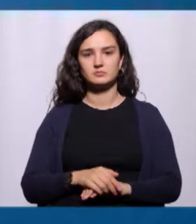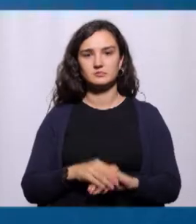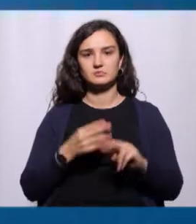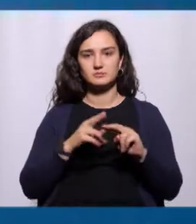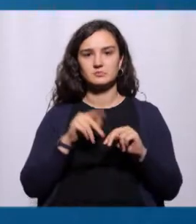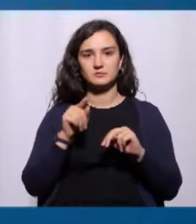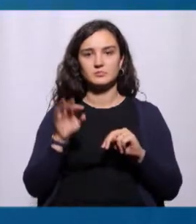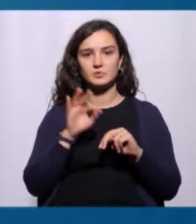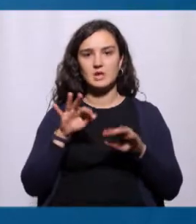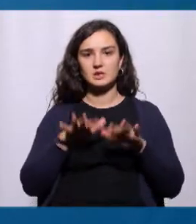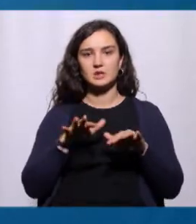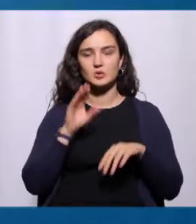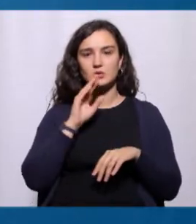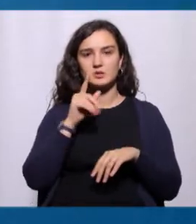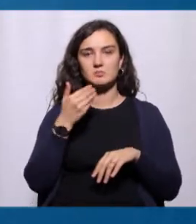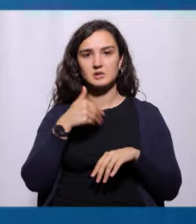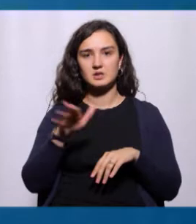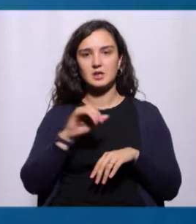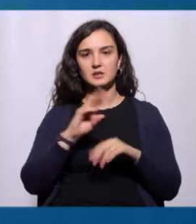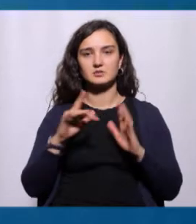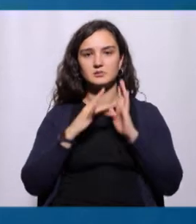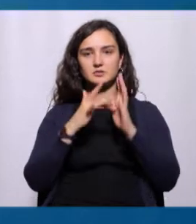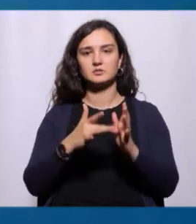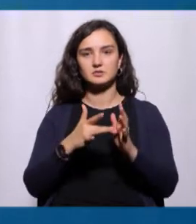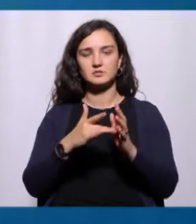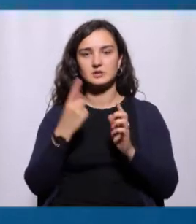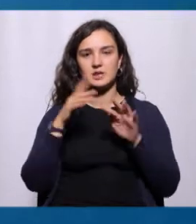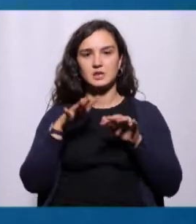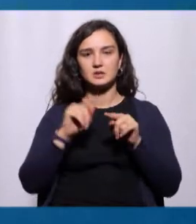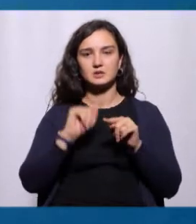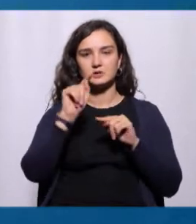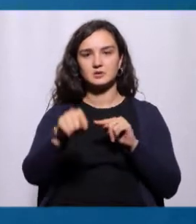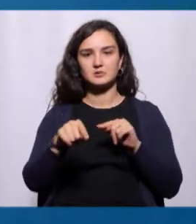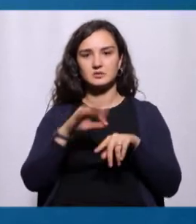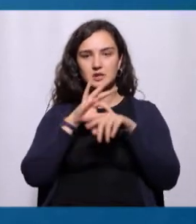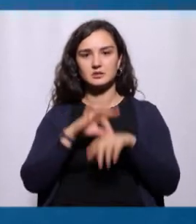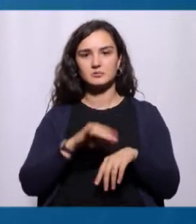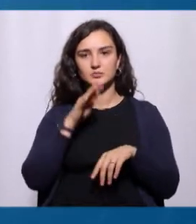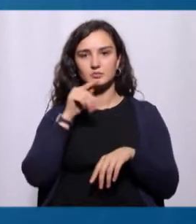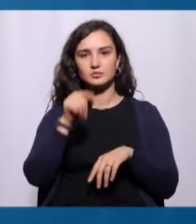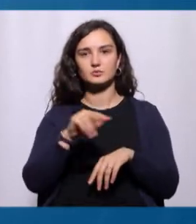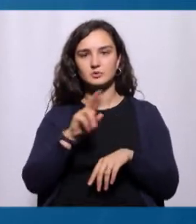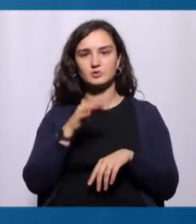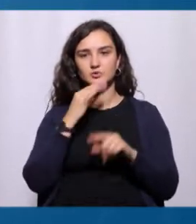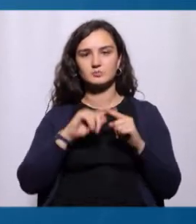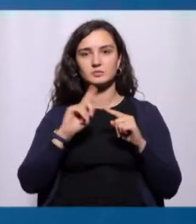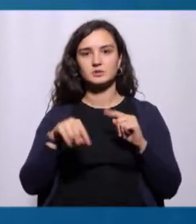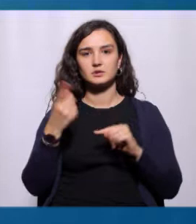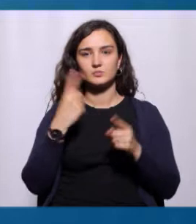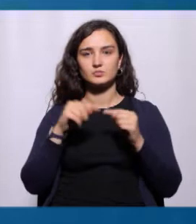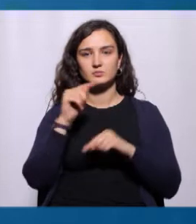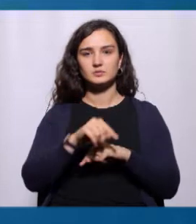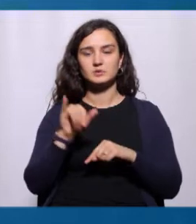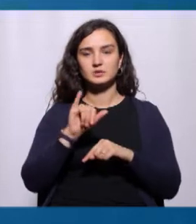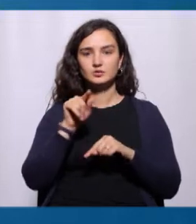is an occasion where you go or travel to one location and spend time there and then come back to